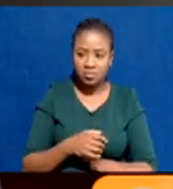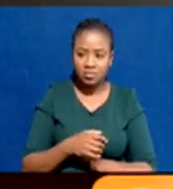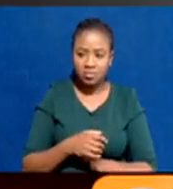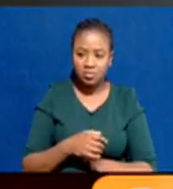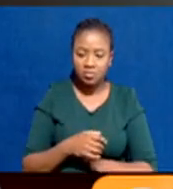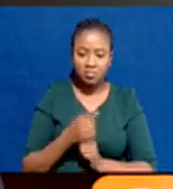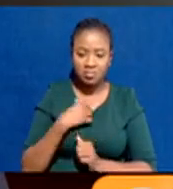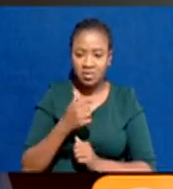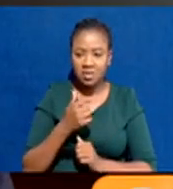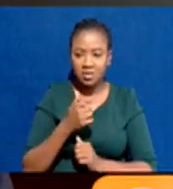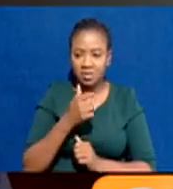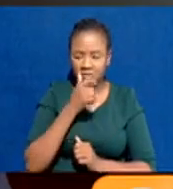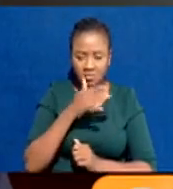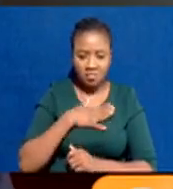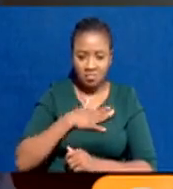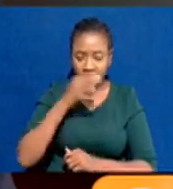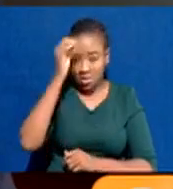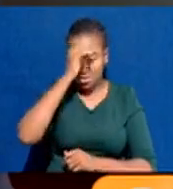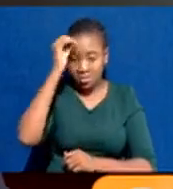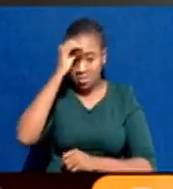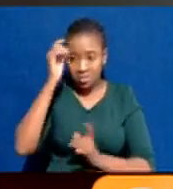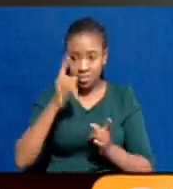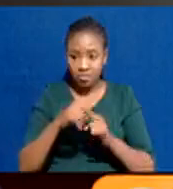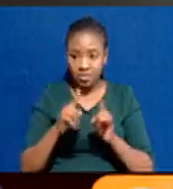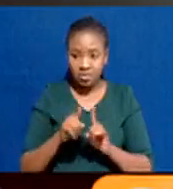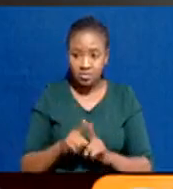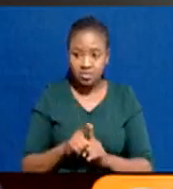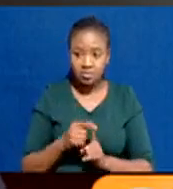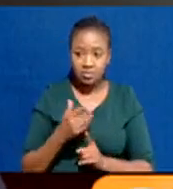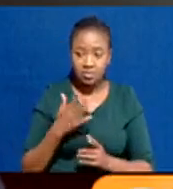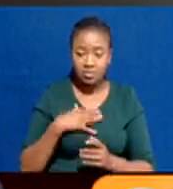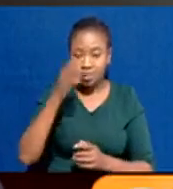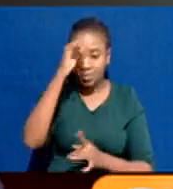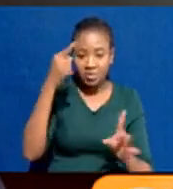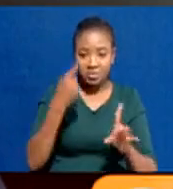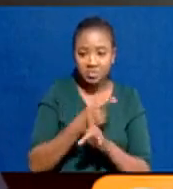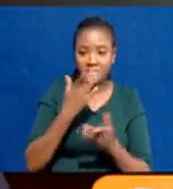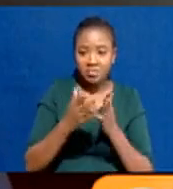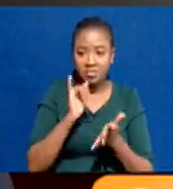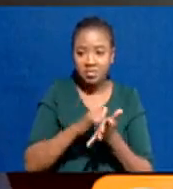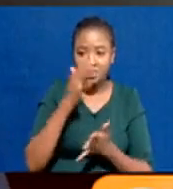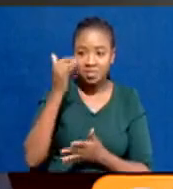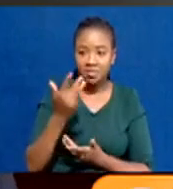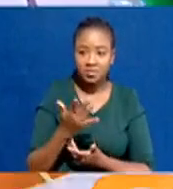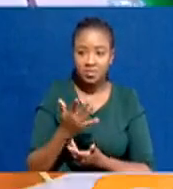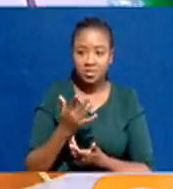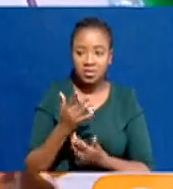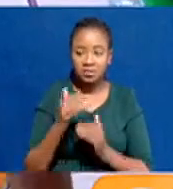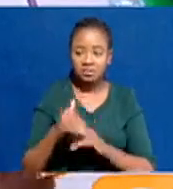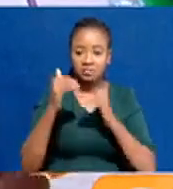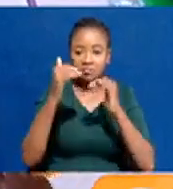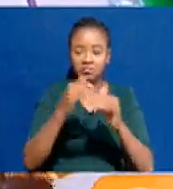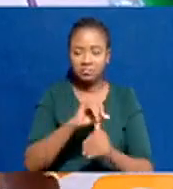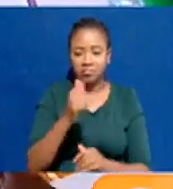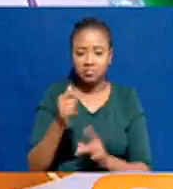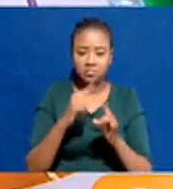close. That was my opinion, but my seniors had a different opinion, maybe. That's why it was changed at whatever level.